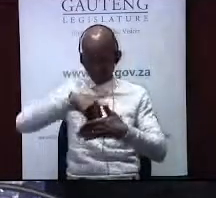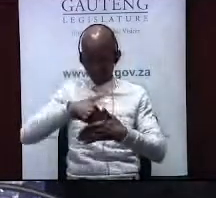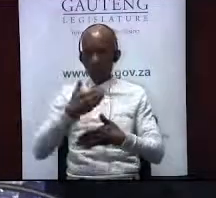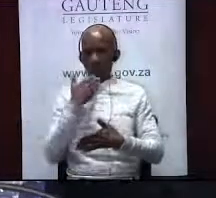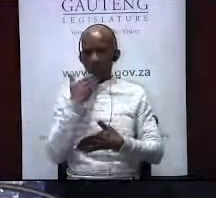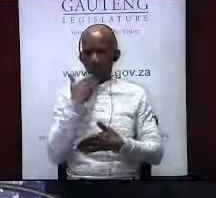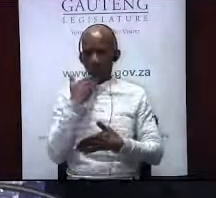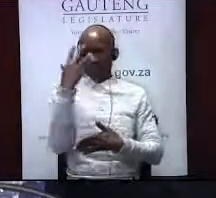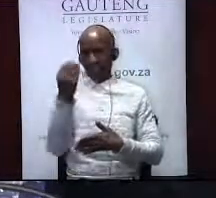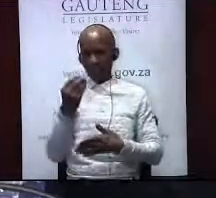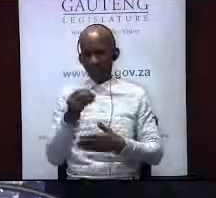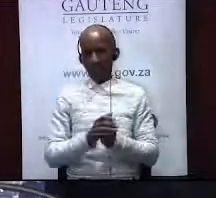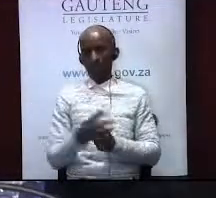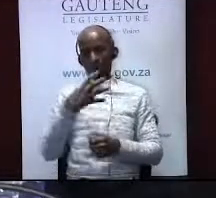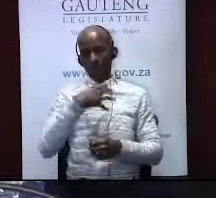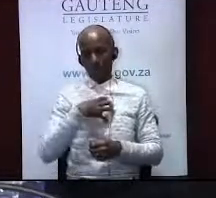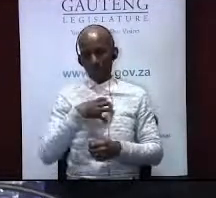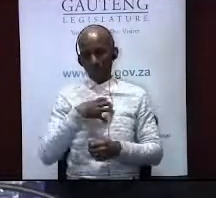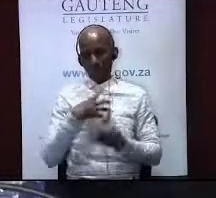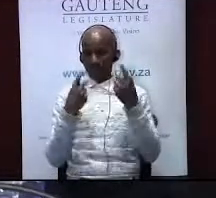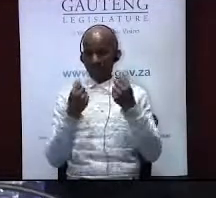owns silver and gold.